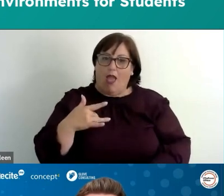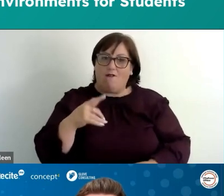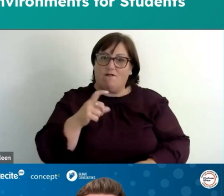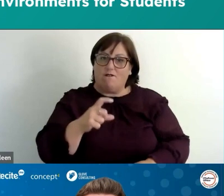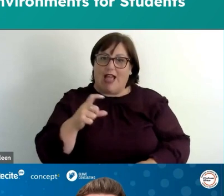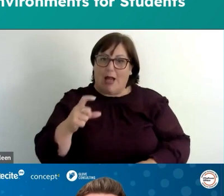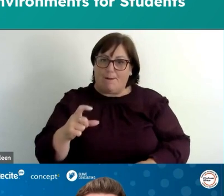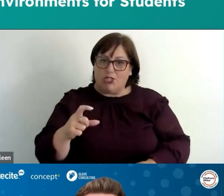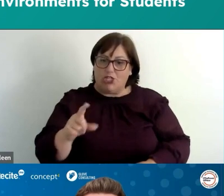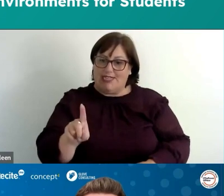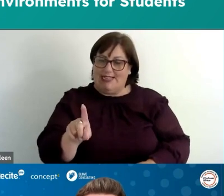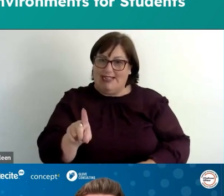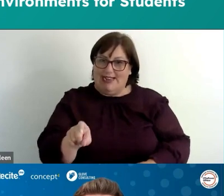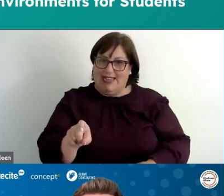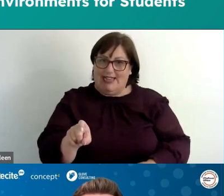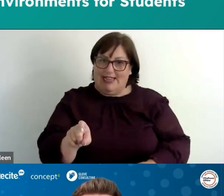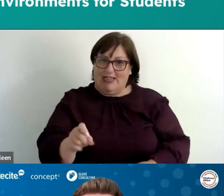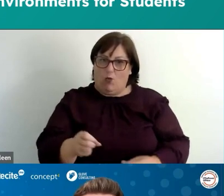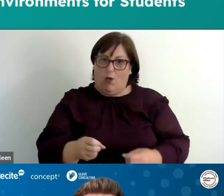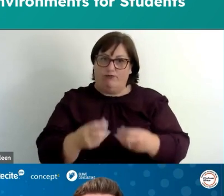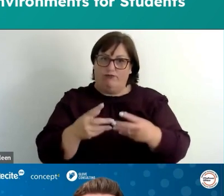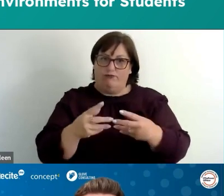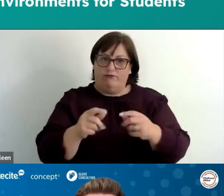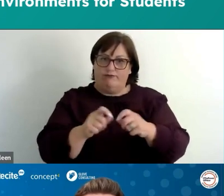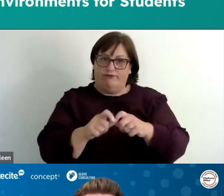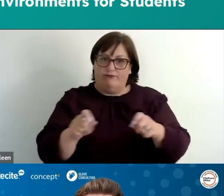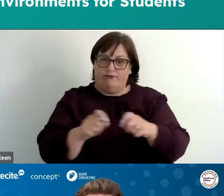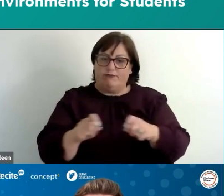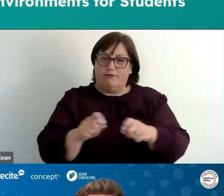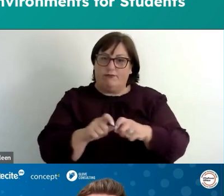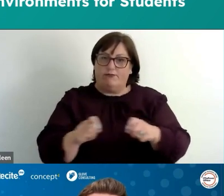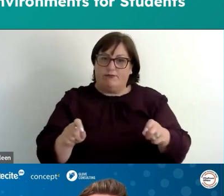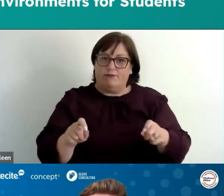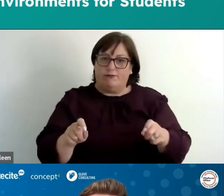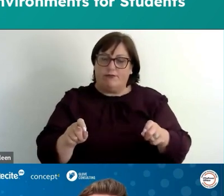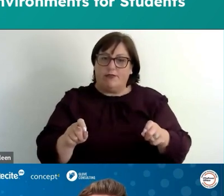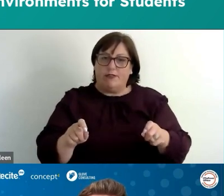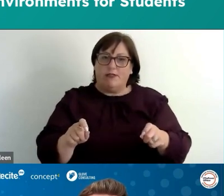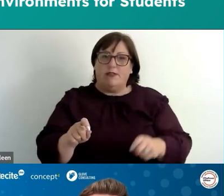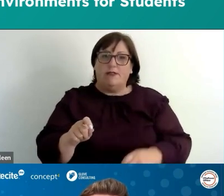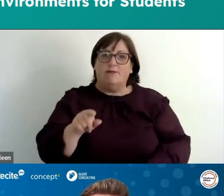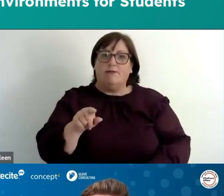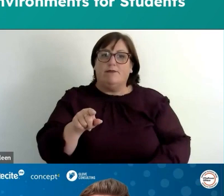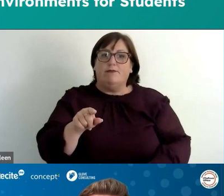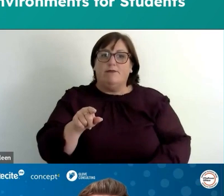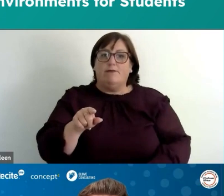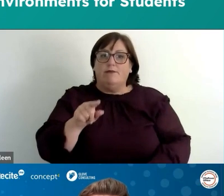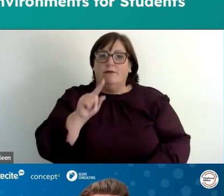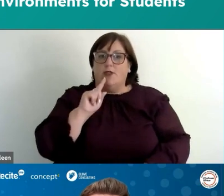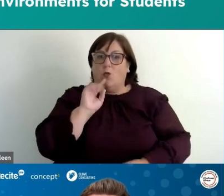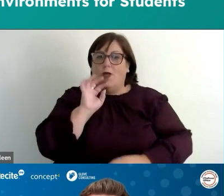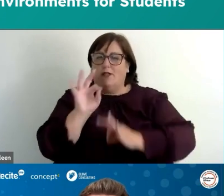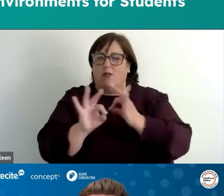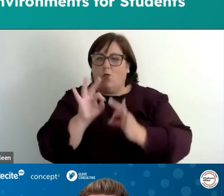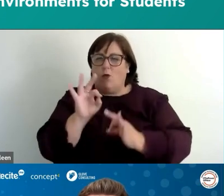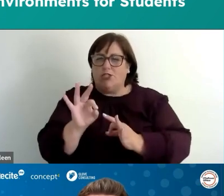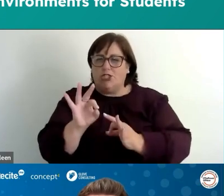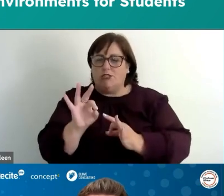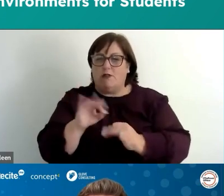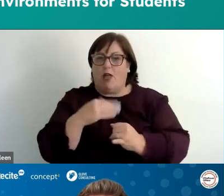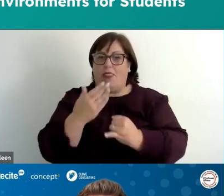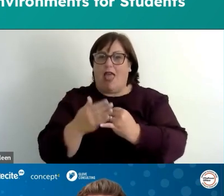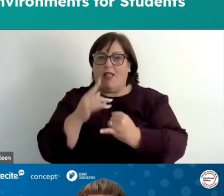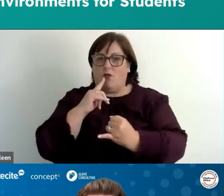can be asked via the Q&A button at the bottom of your Zoom screen, and we'll collect these all together and we can discuss them at the end if we have some